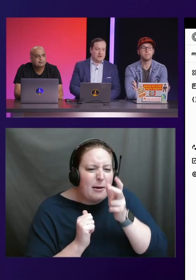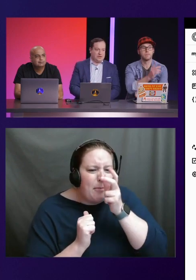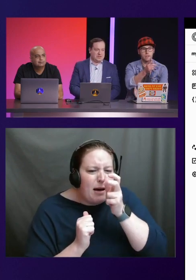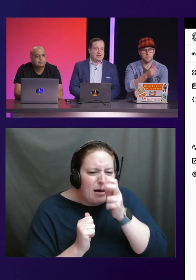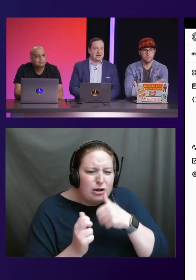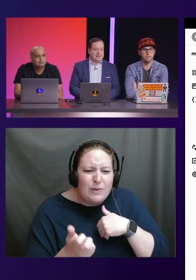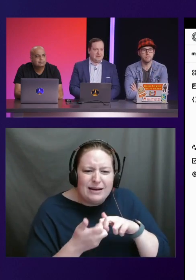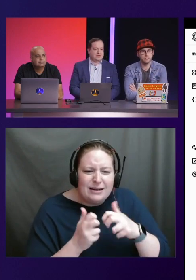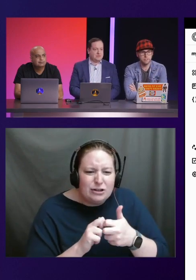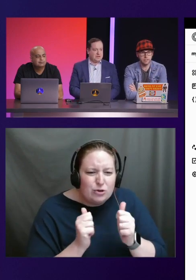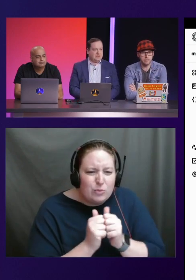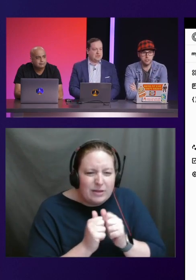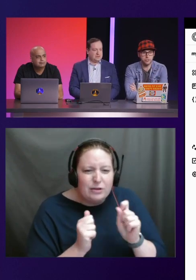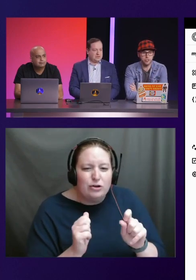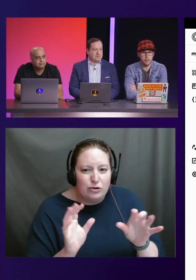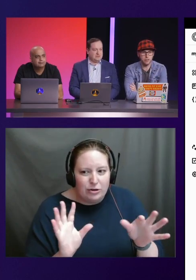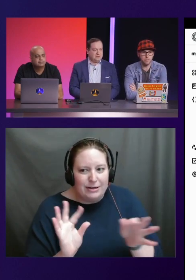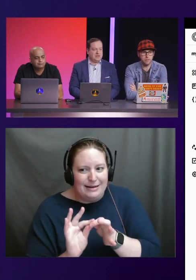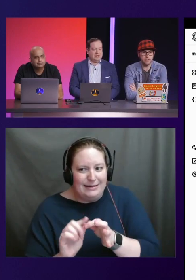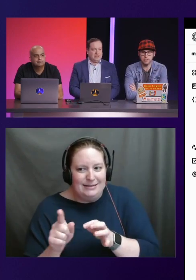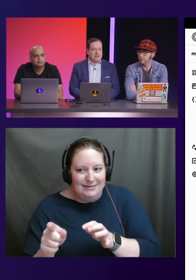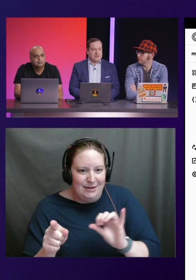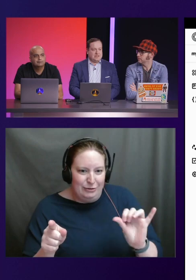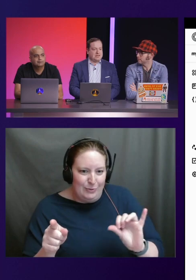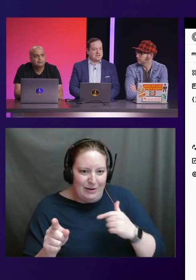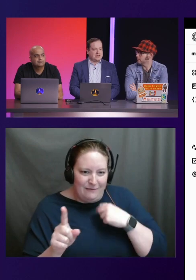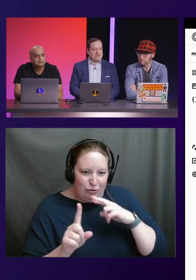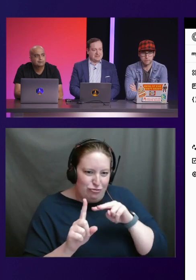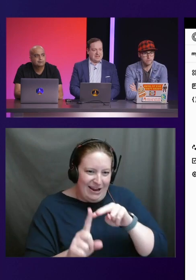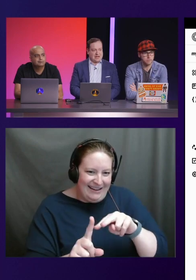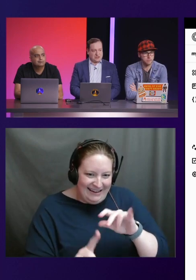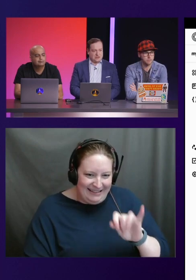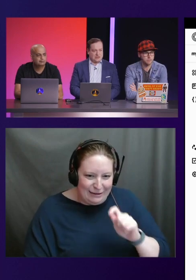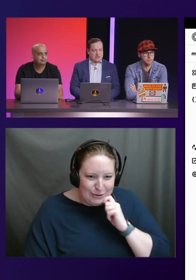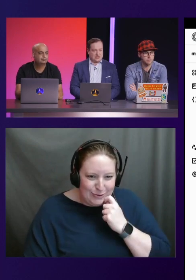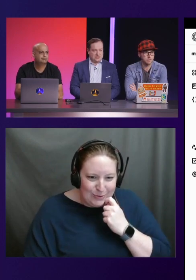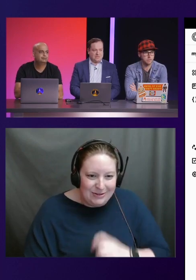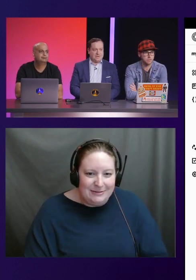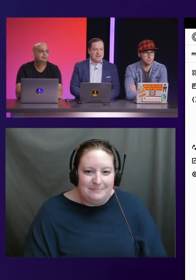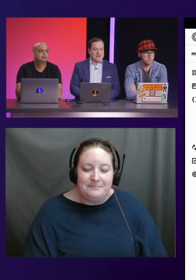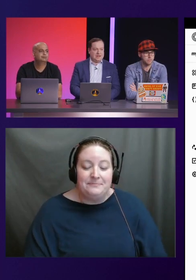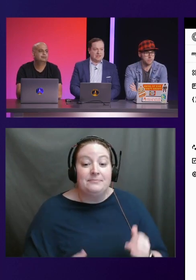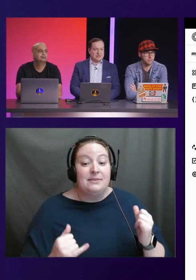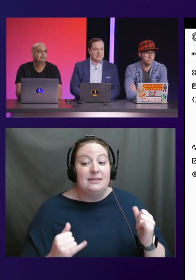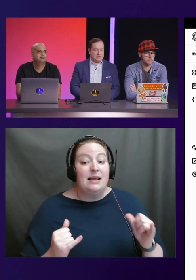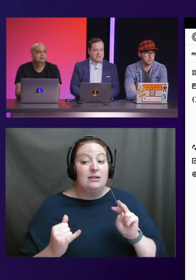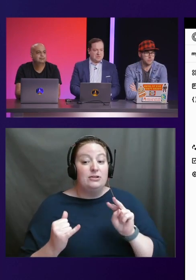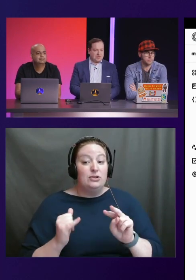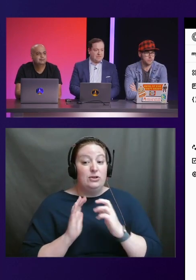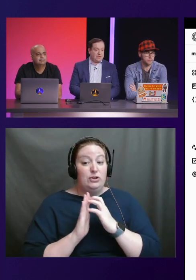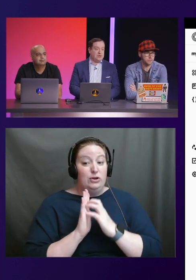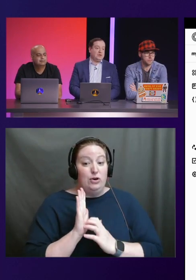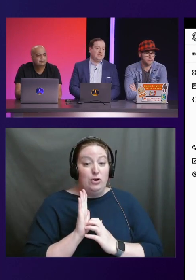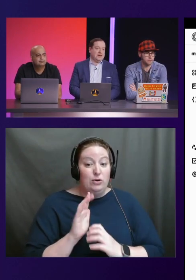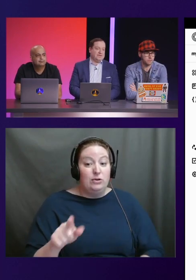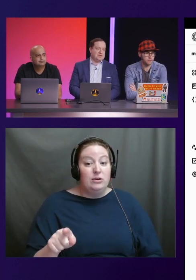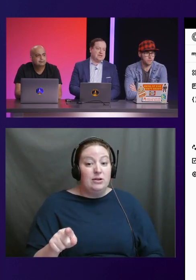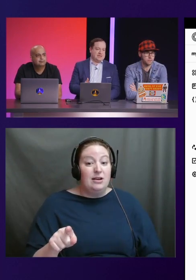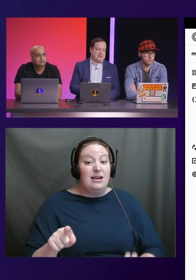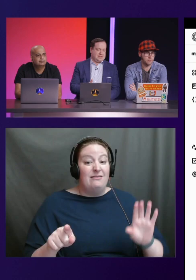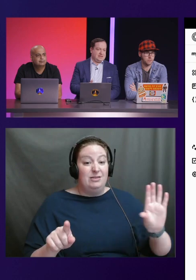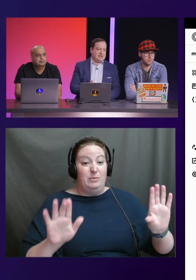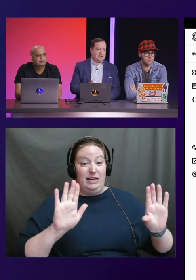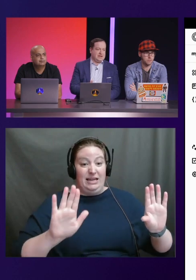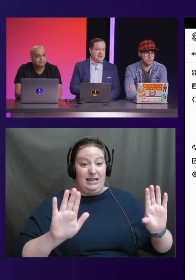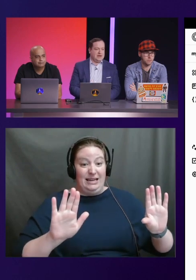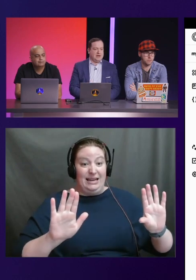for, you could tie it there as well, which is really cool. So let's go into the actual code. And so there's a split view and a unified view. So I